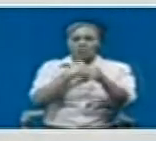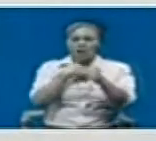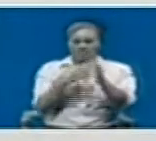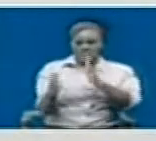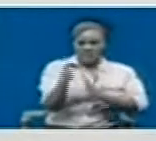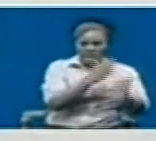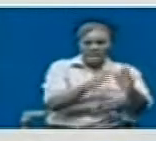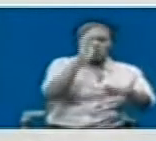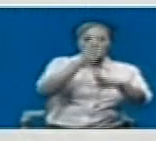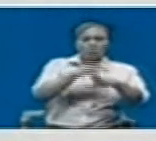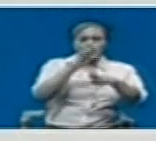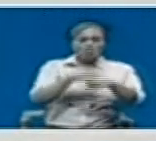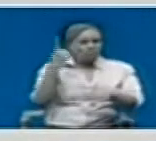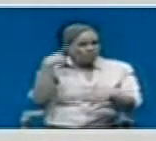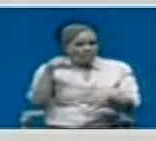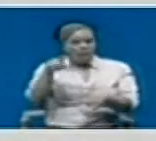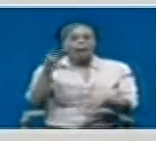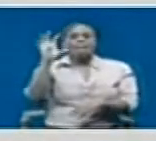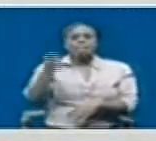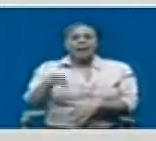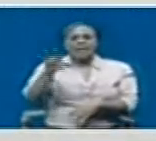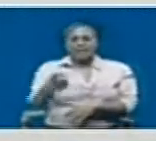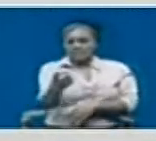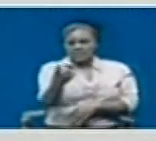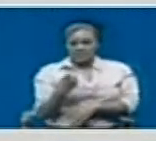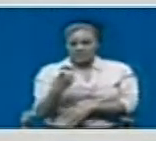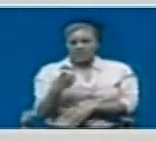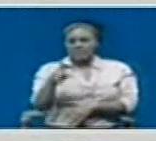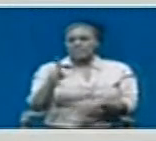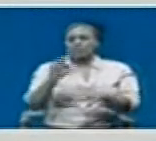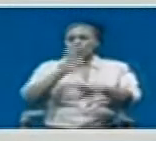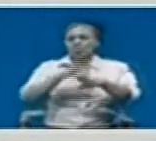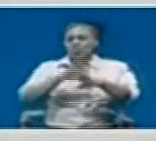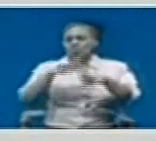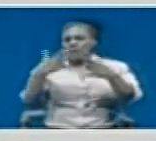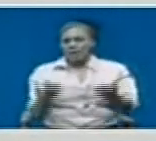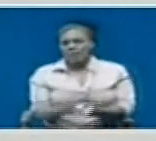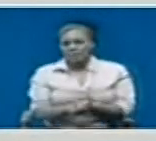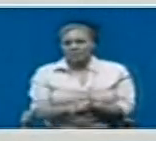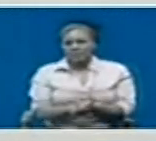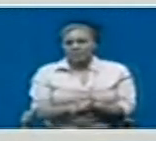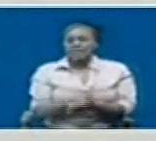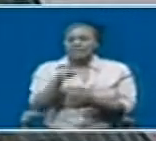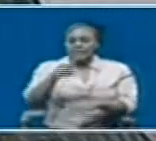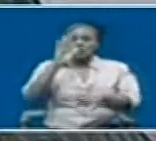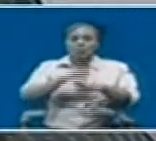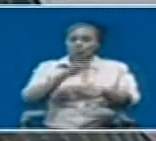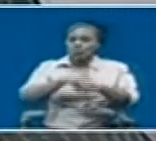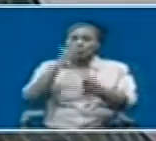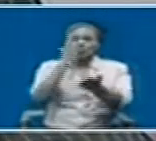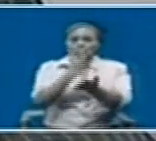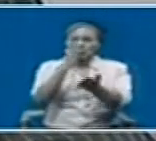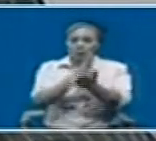are suitable for their market demand. How feasible is this? It's extremely feasible. And